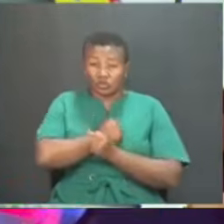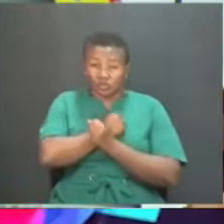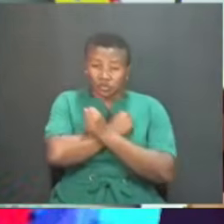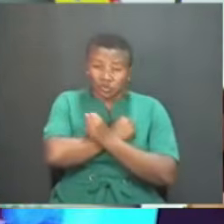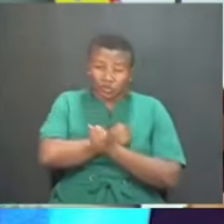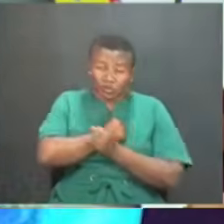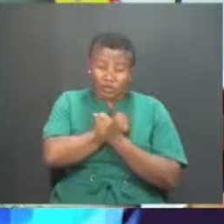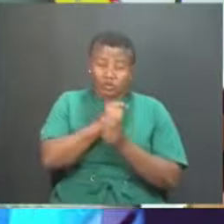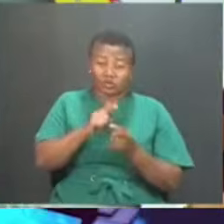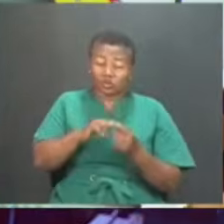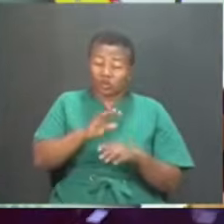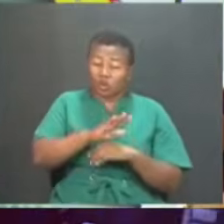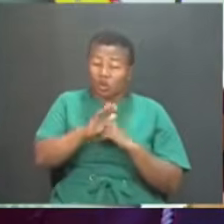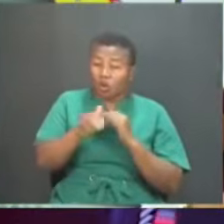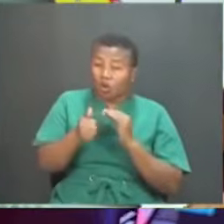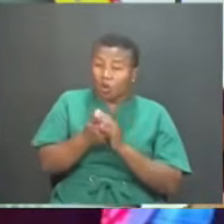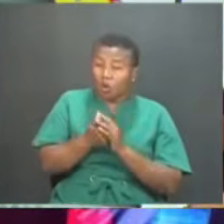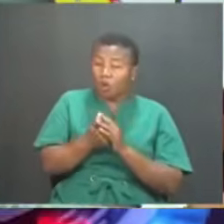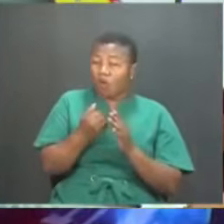involved.